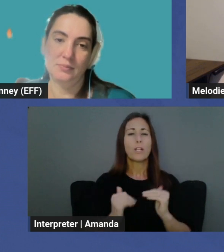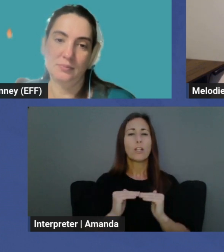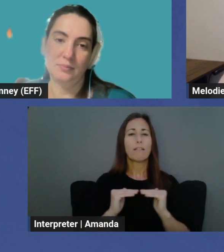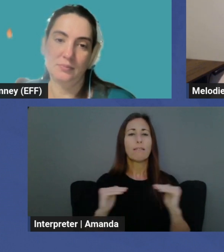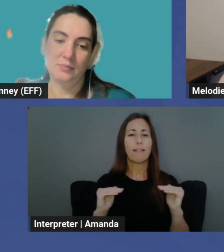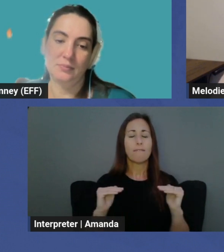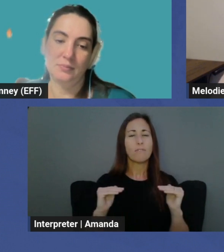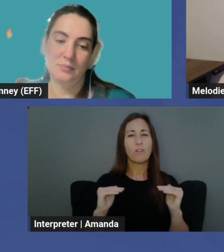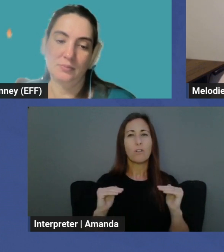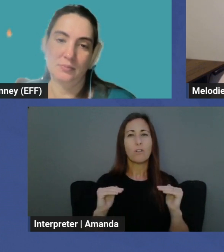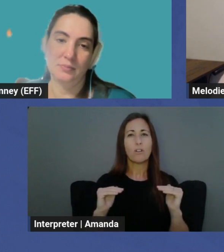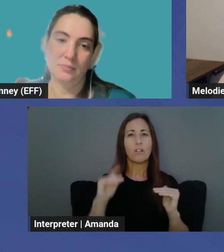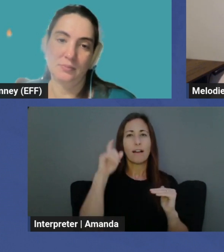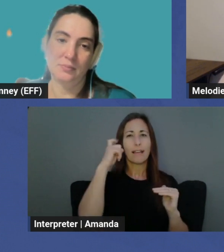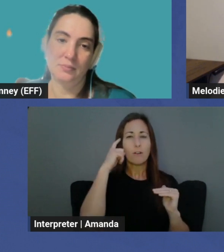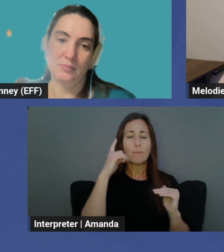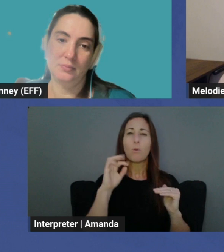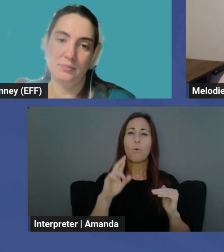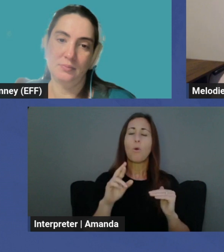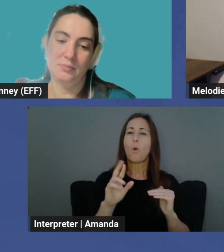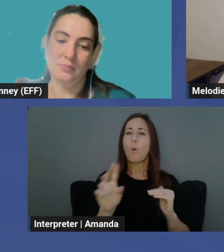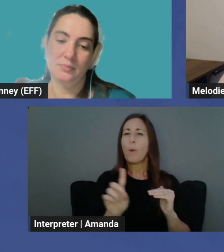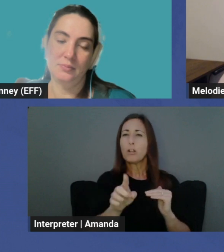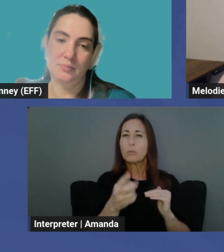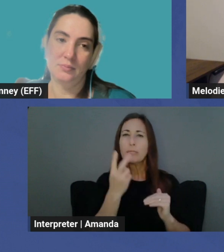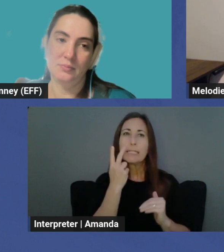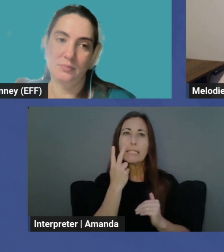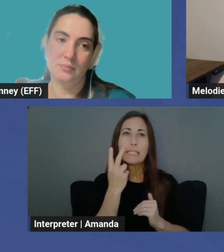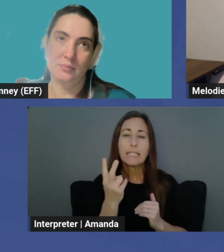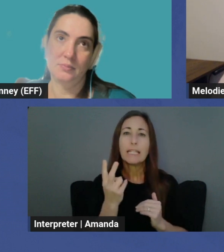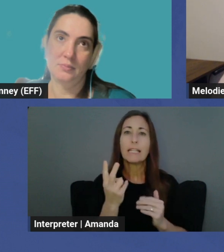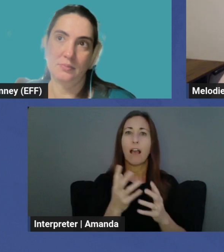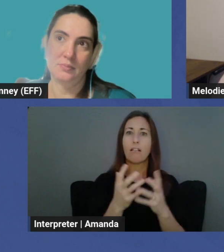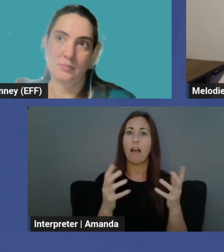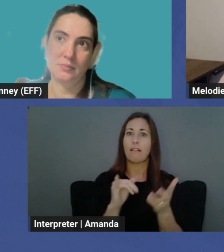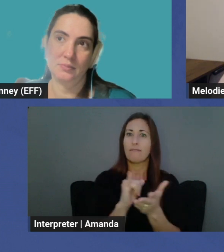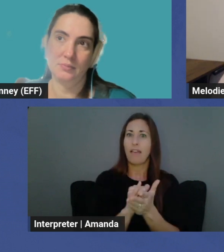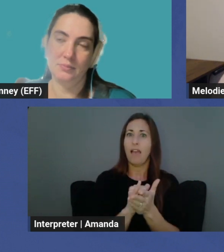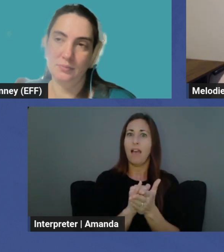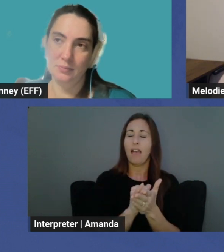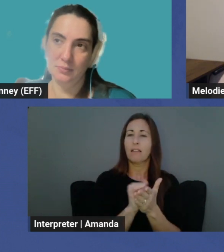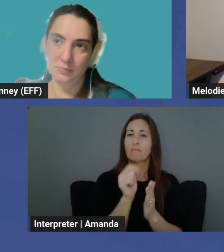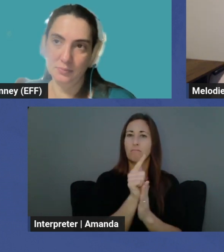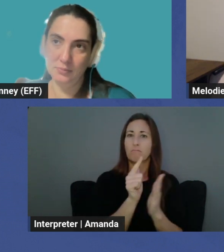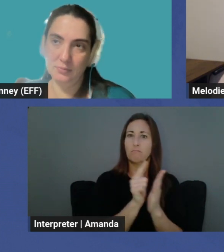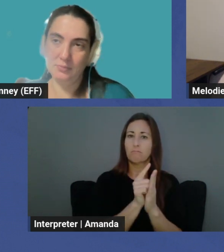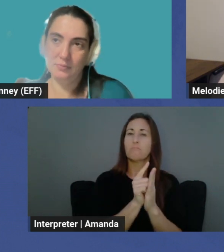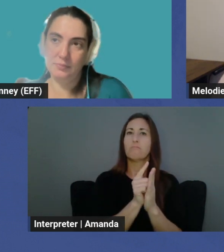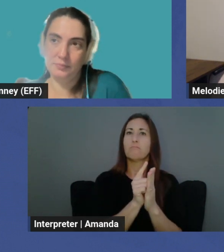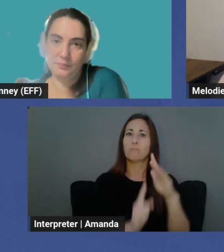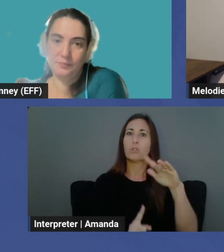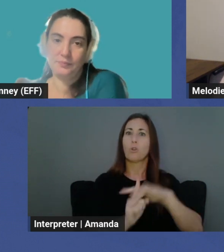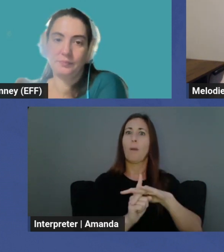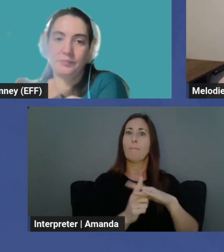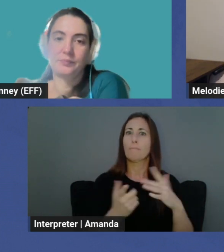in which institutions are we seeing a lot of this show up? If one of our attendees today only has time to